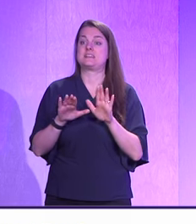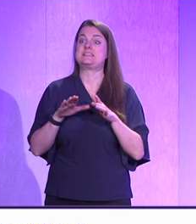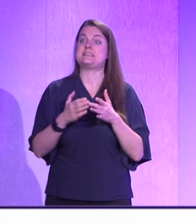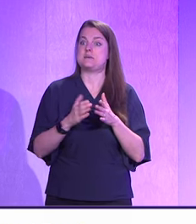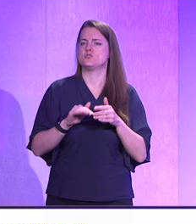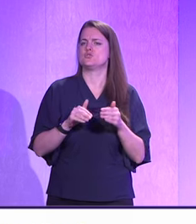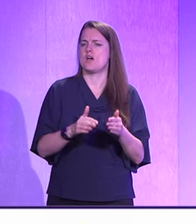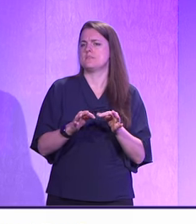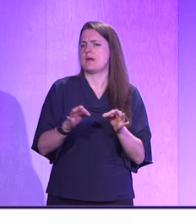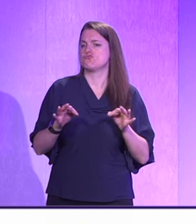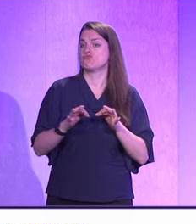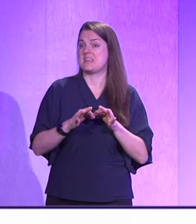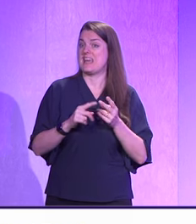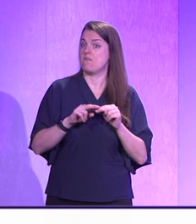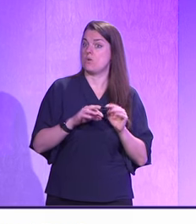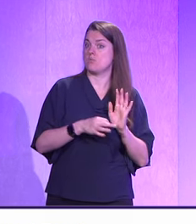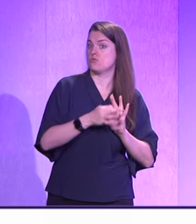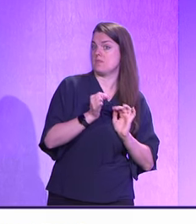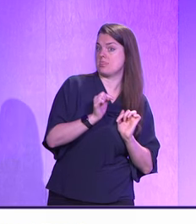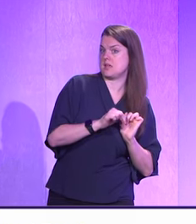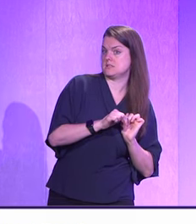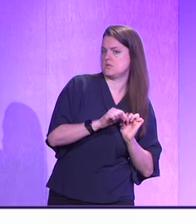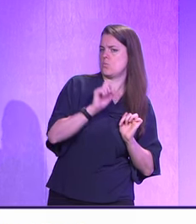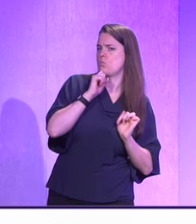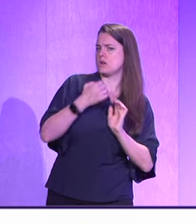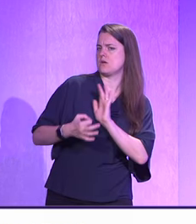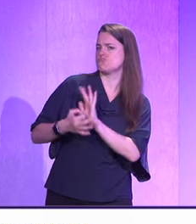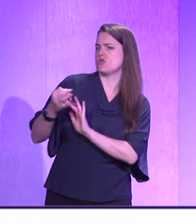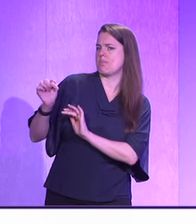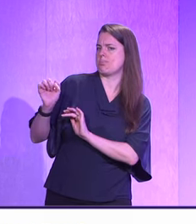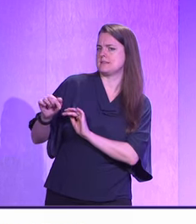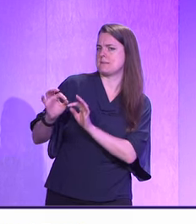boundary here, would it improve these four key metrics?